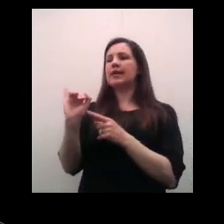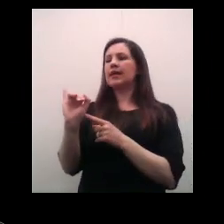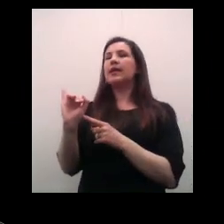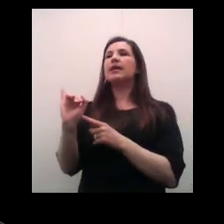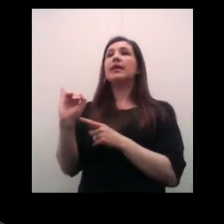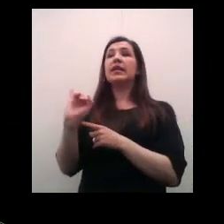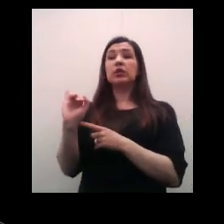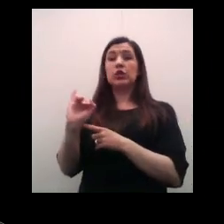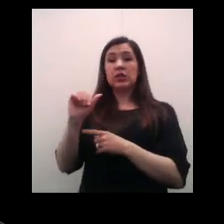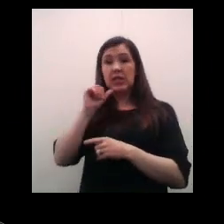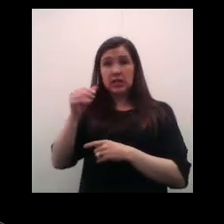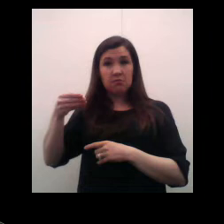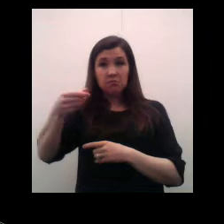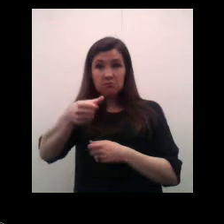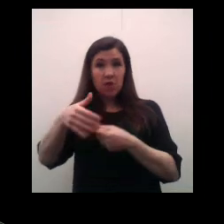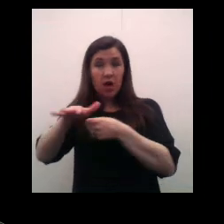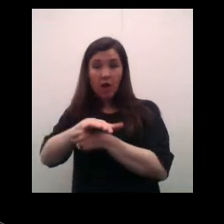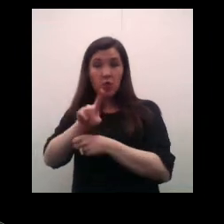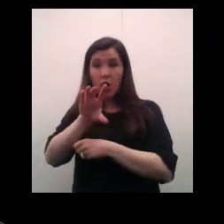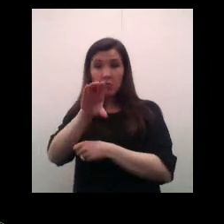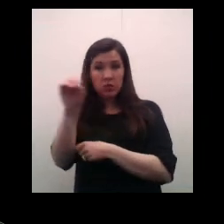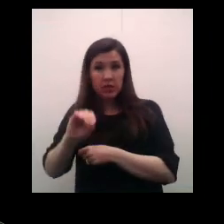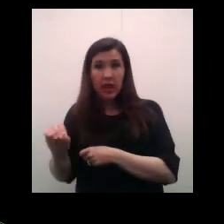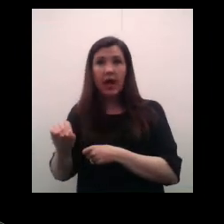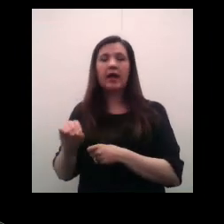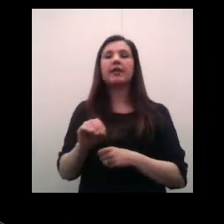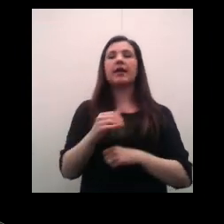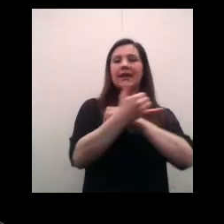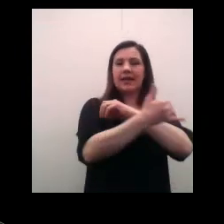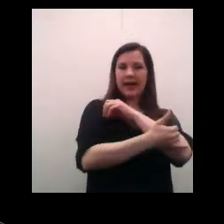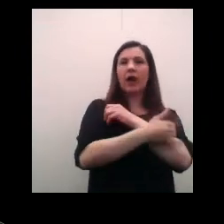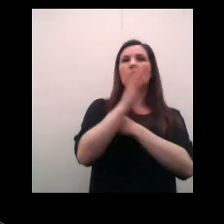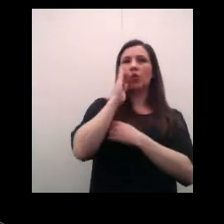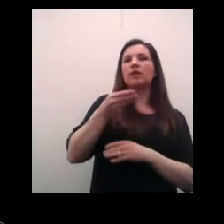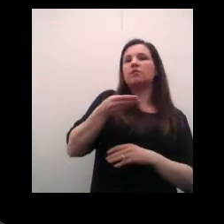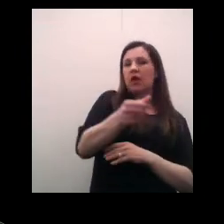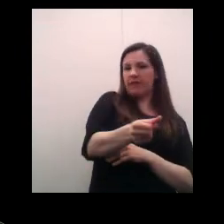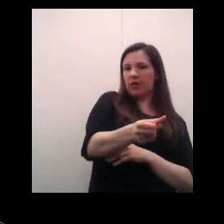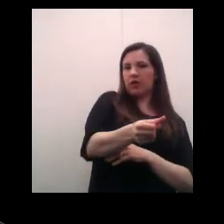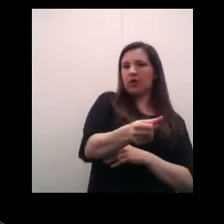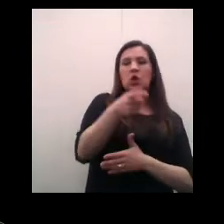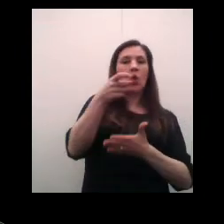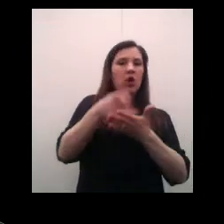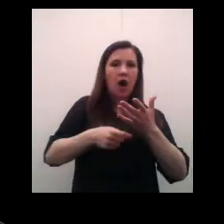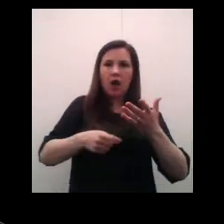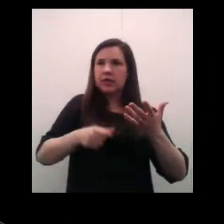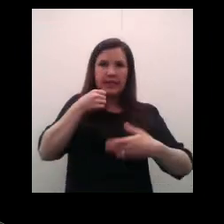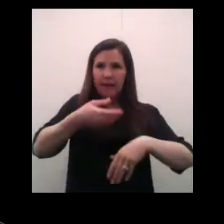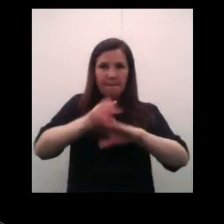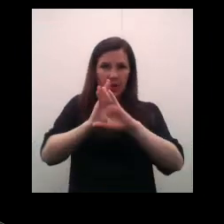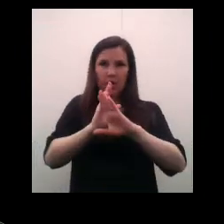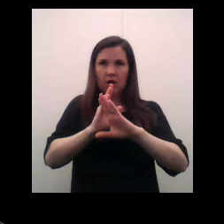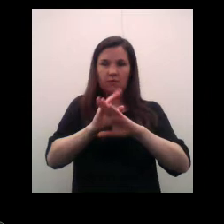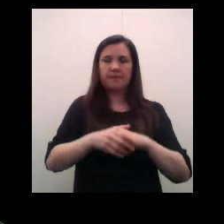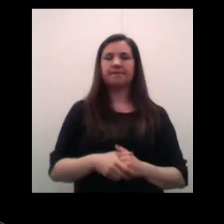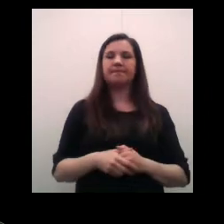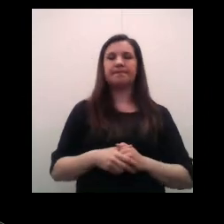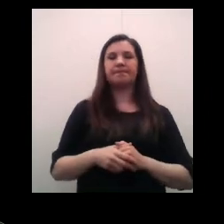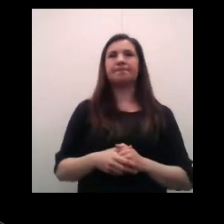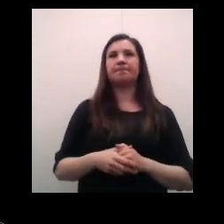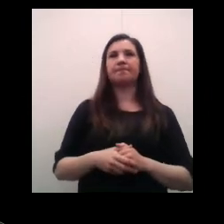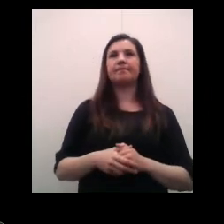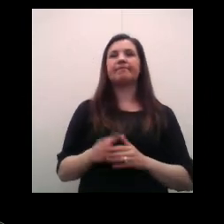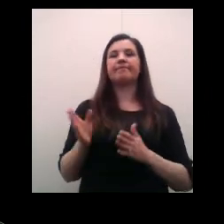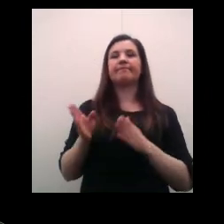insurance doesn't cover, or if you are uninsured, the county will cover it. So cost is not a barrier to rabies vaccine.